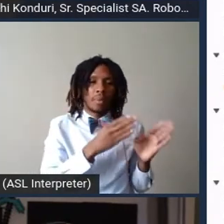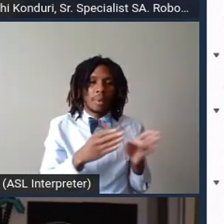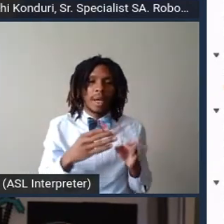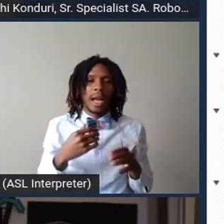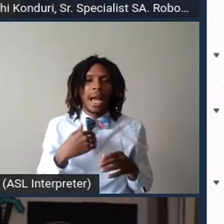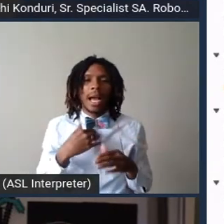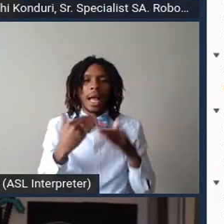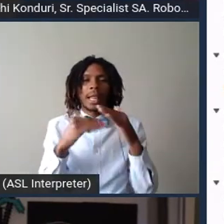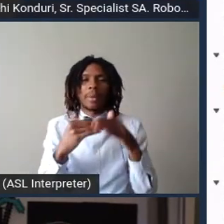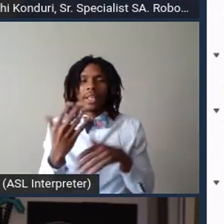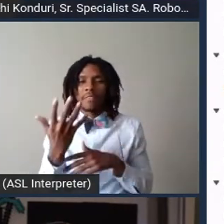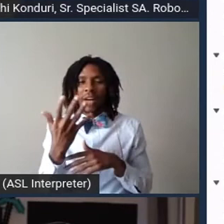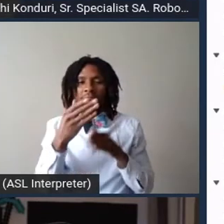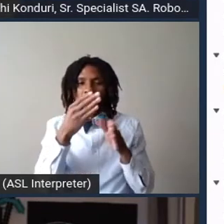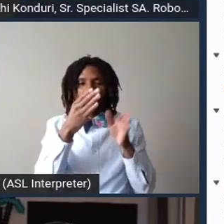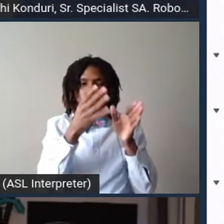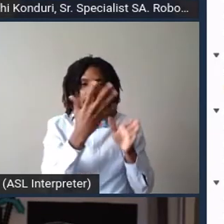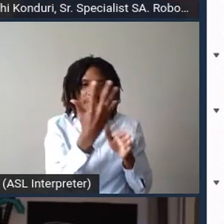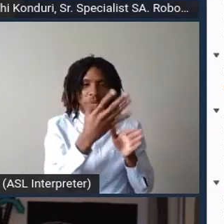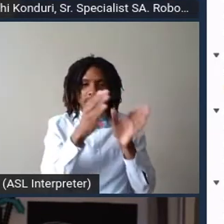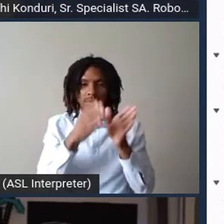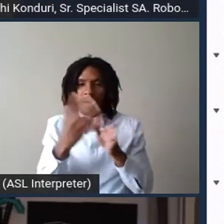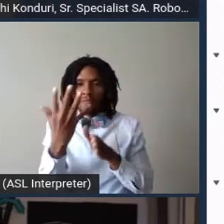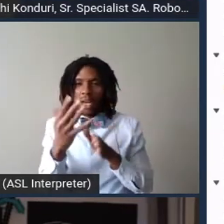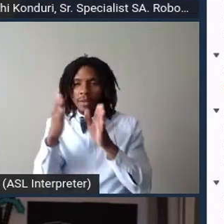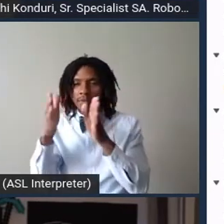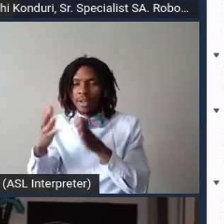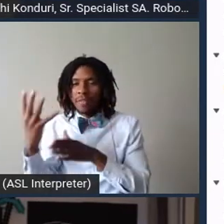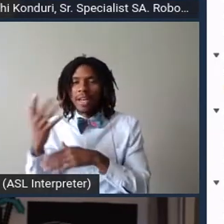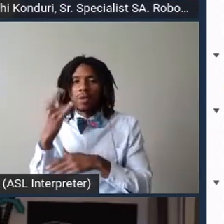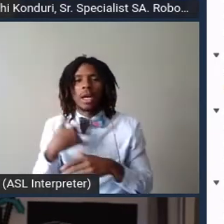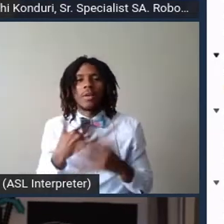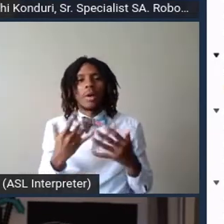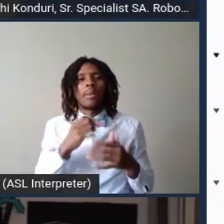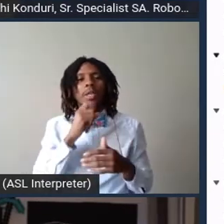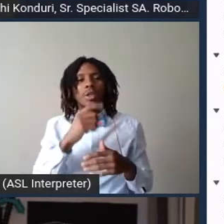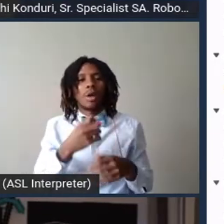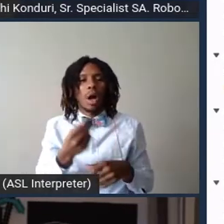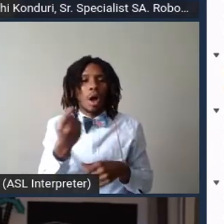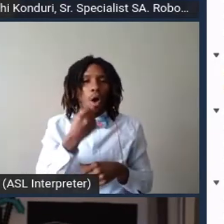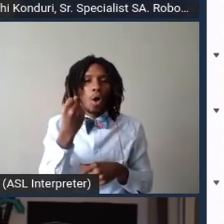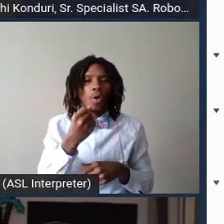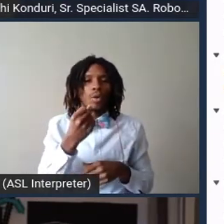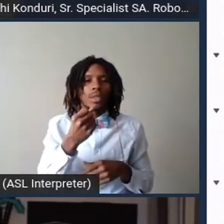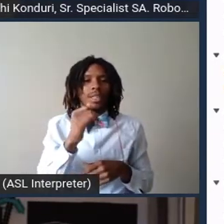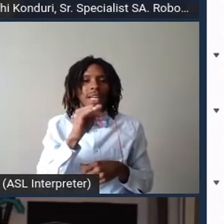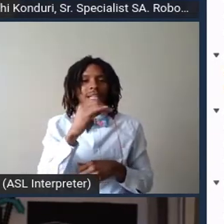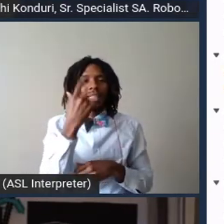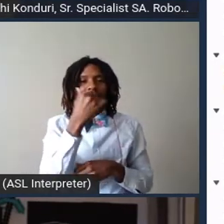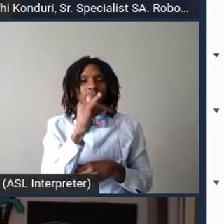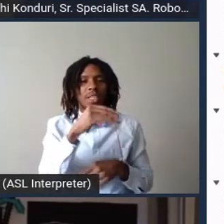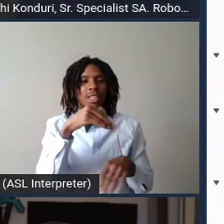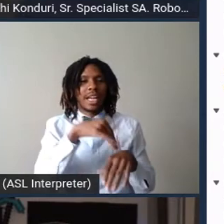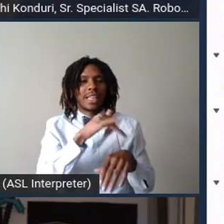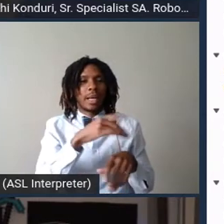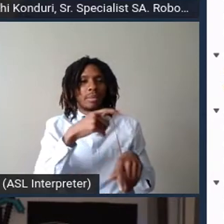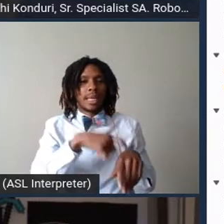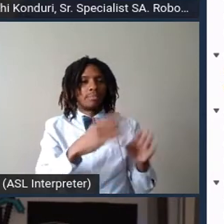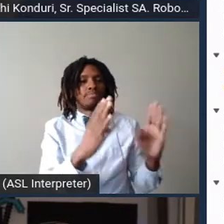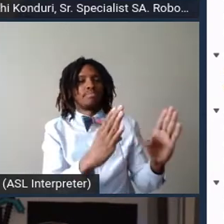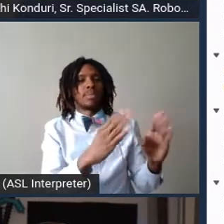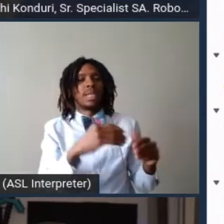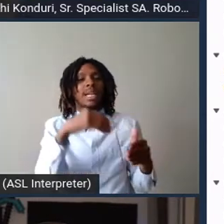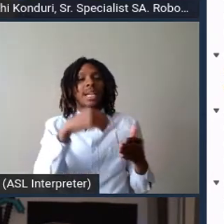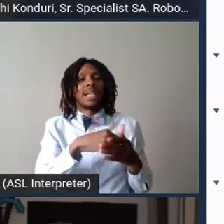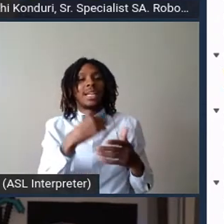why it's pending, and it's going to ensure that it holds the simulations at that stage. And in the simulation